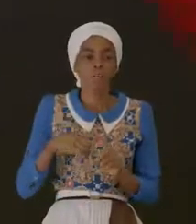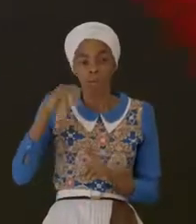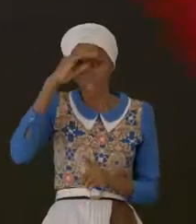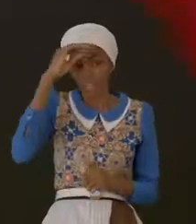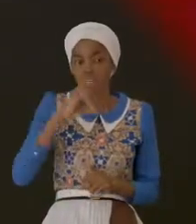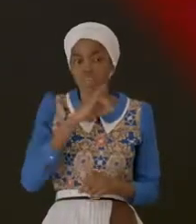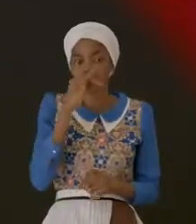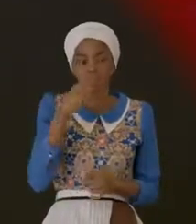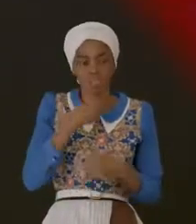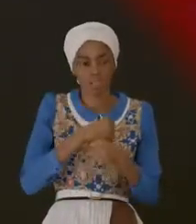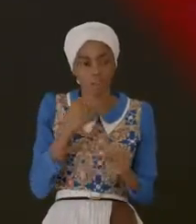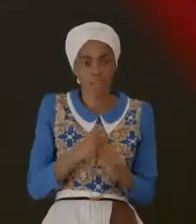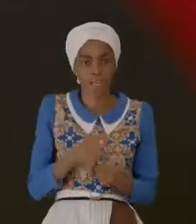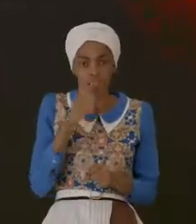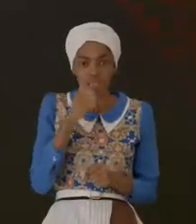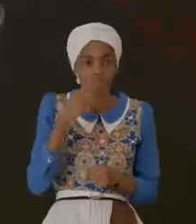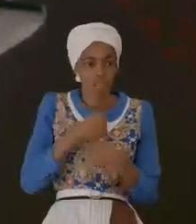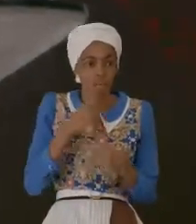made